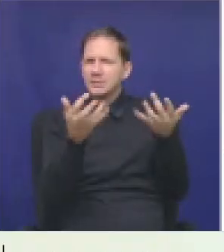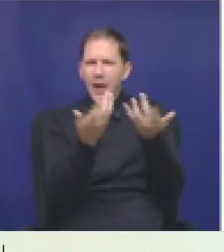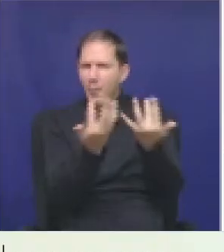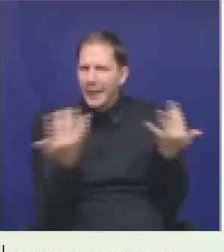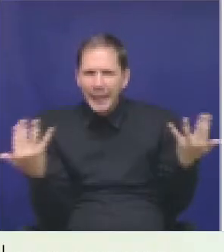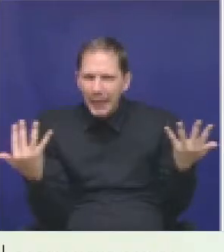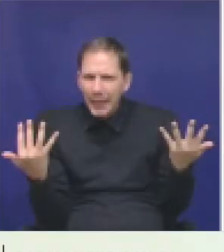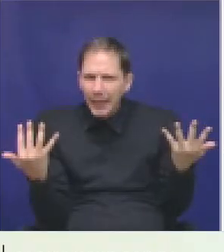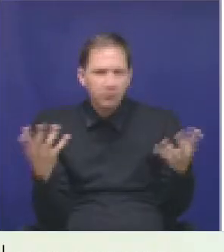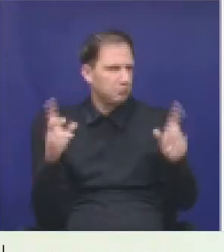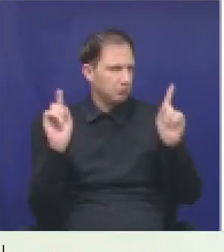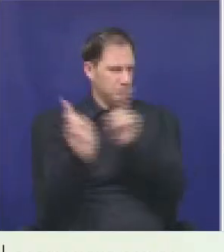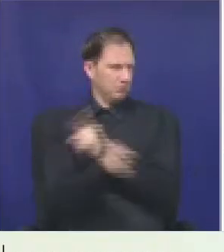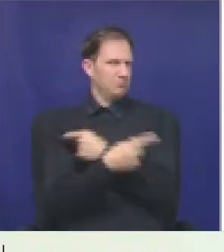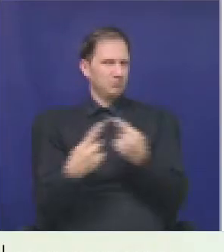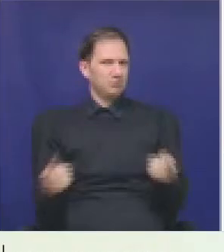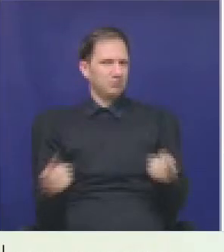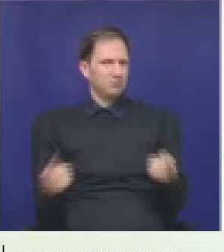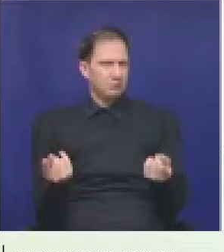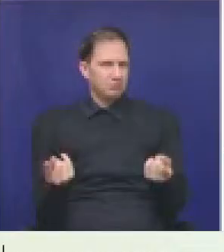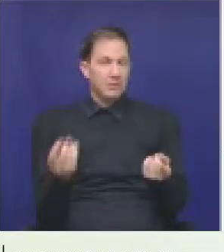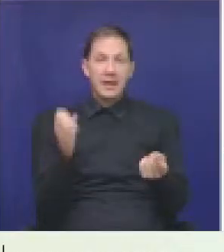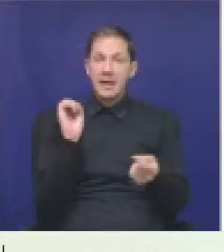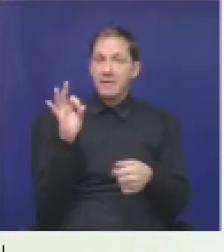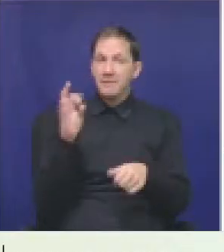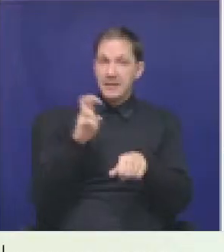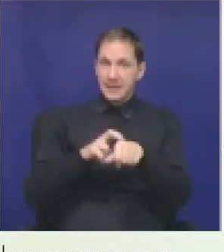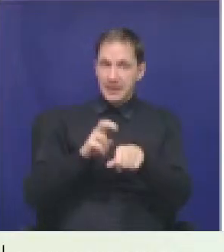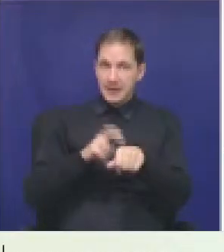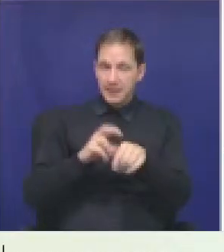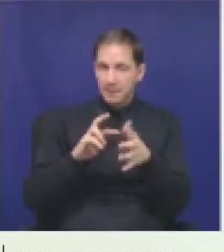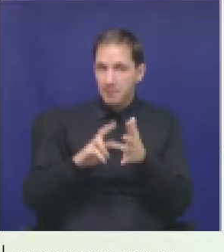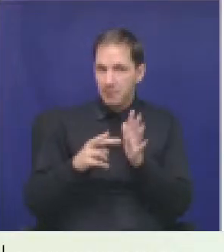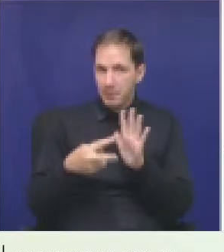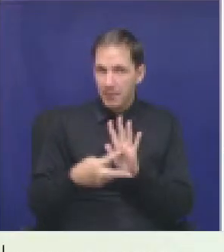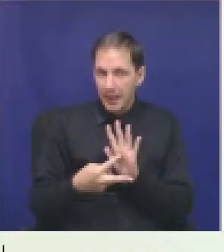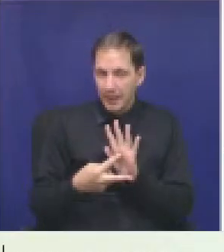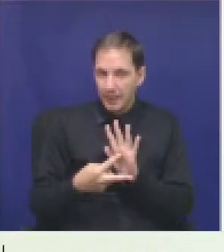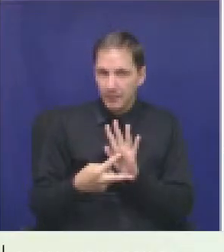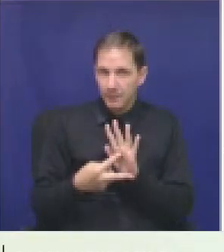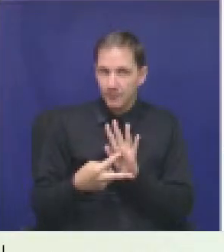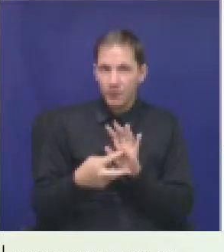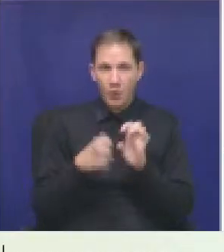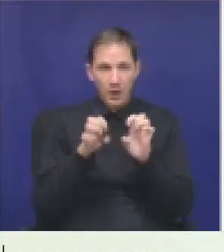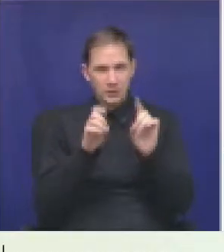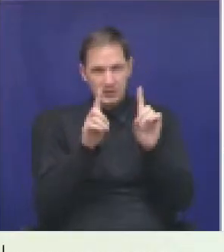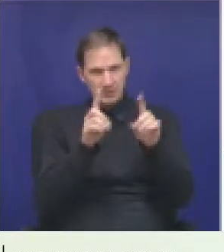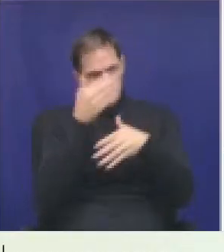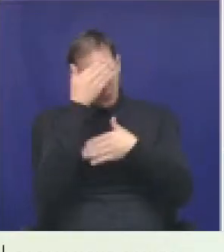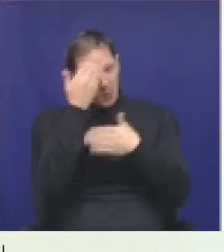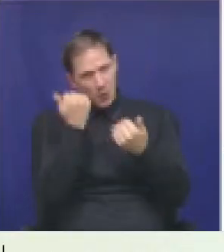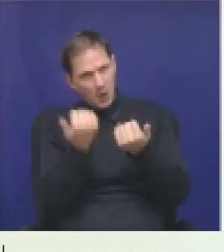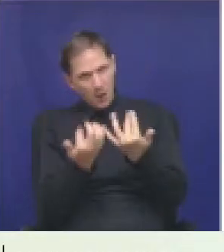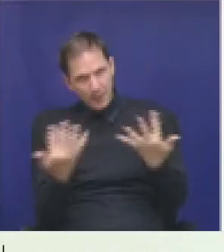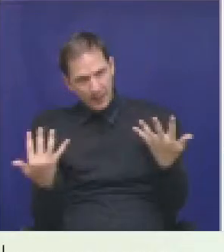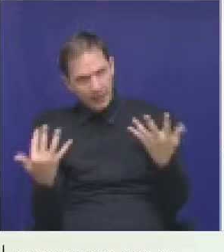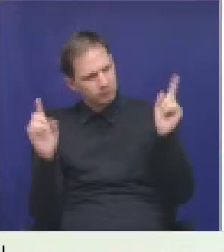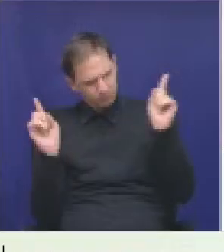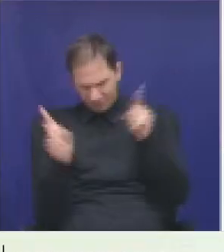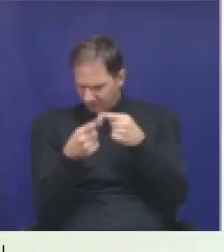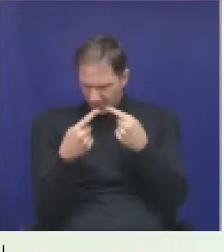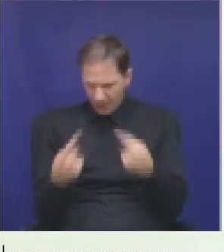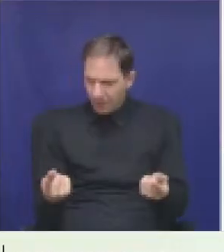that. When you have to plan for education without proper data, you can't do